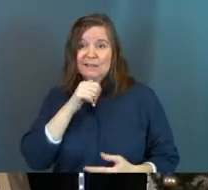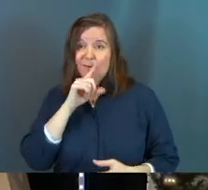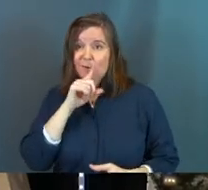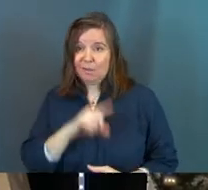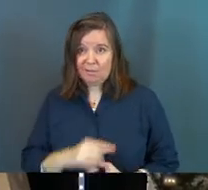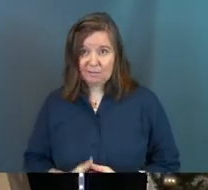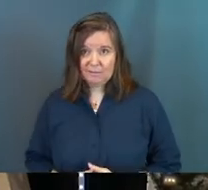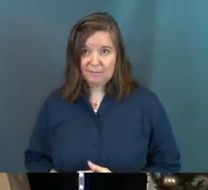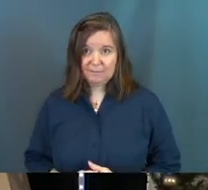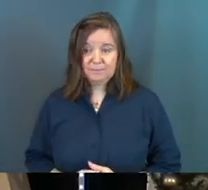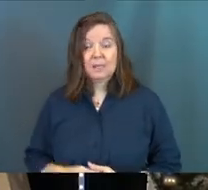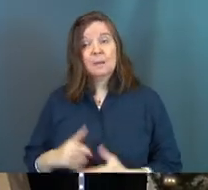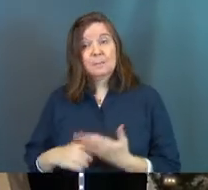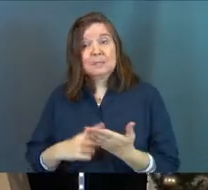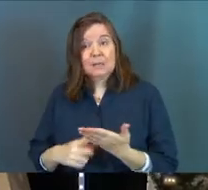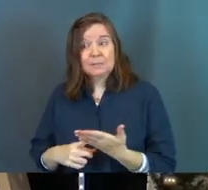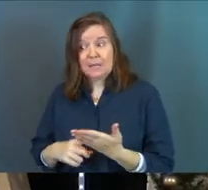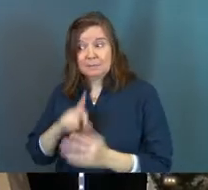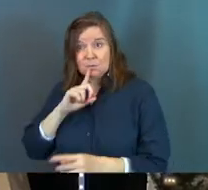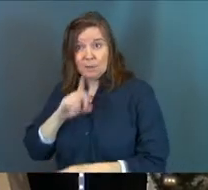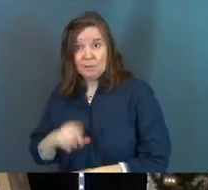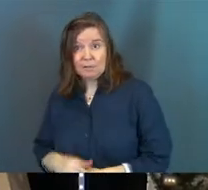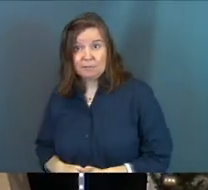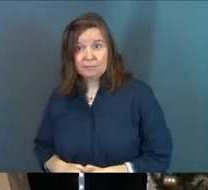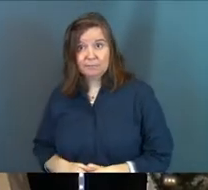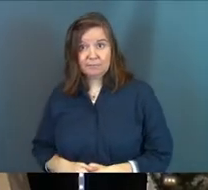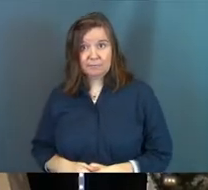real. But sometimes it is real.